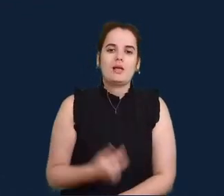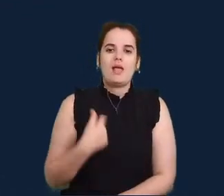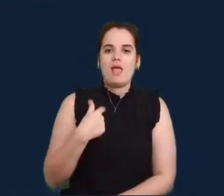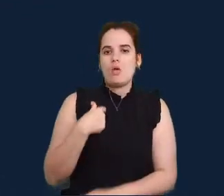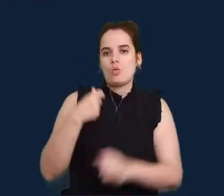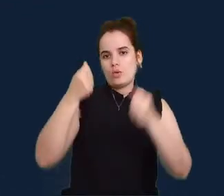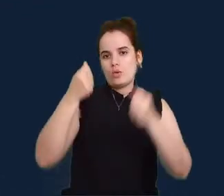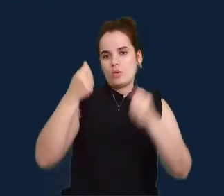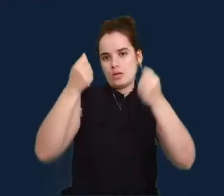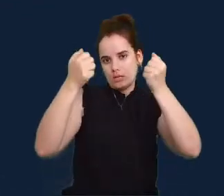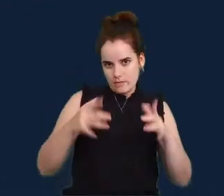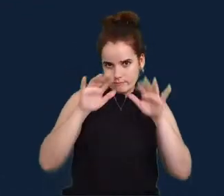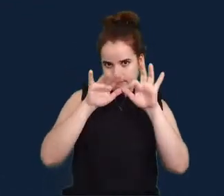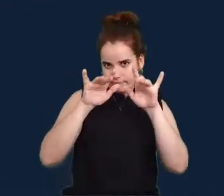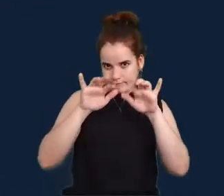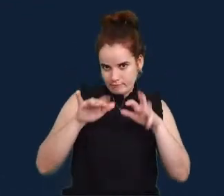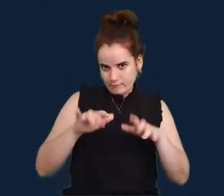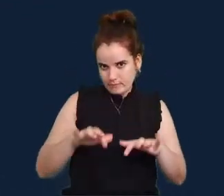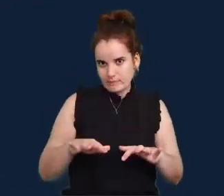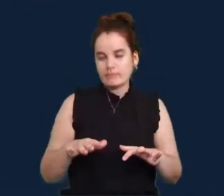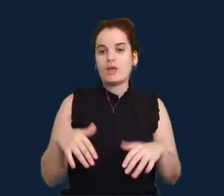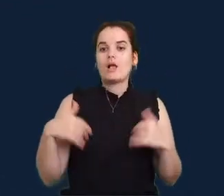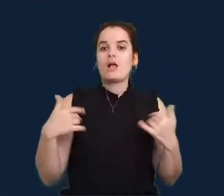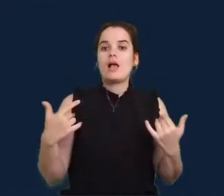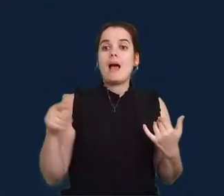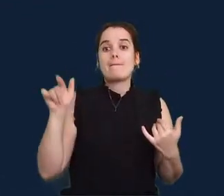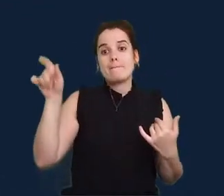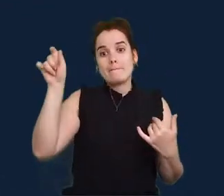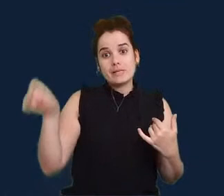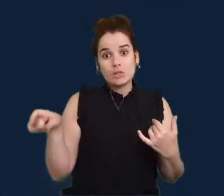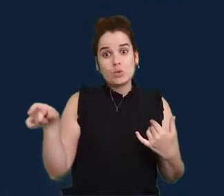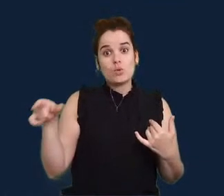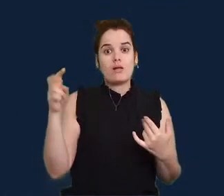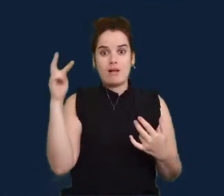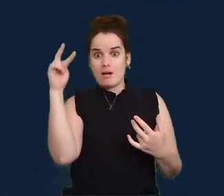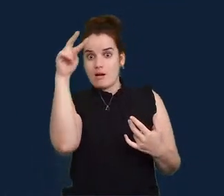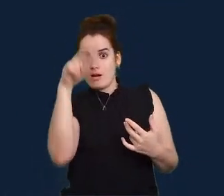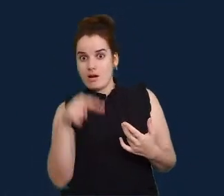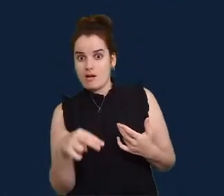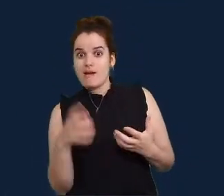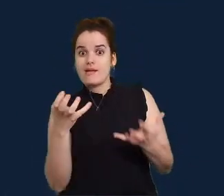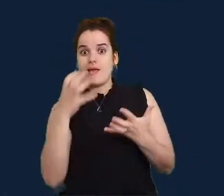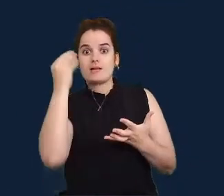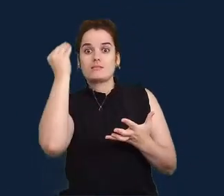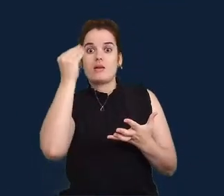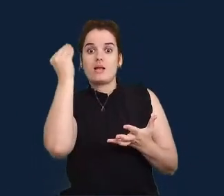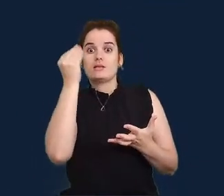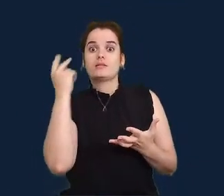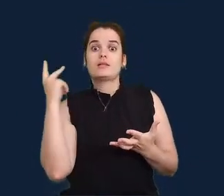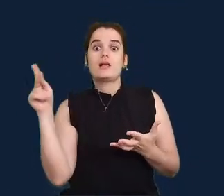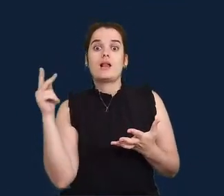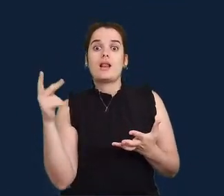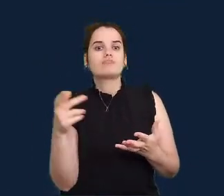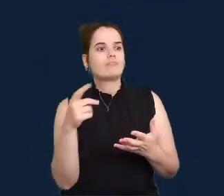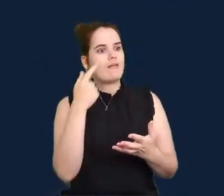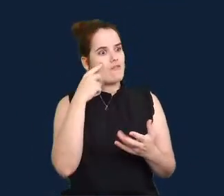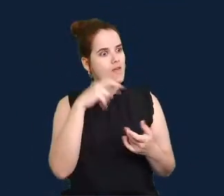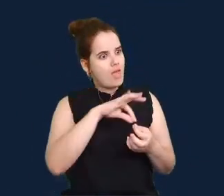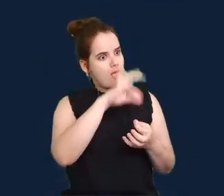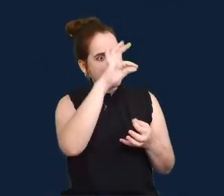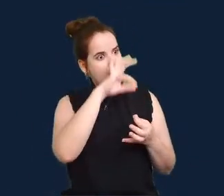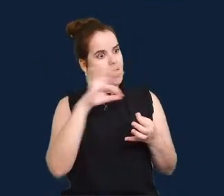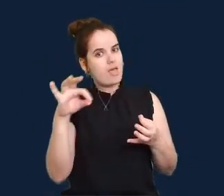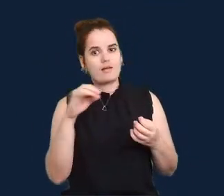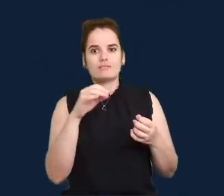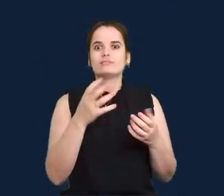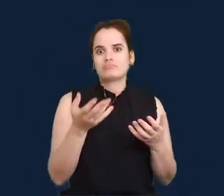I want the person to have if they cannot see it. So that can be like also another approach